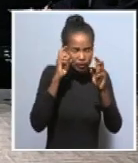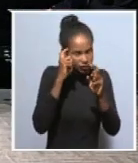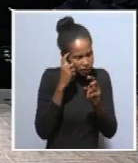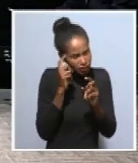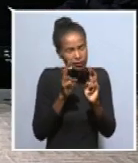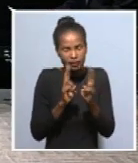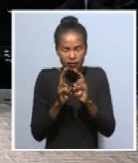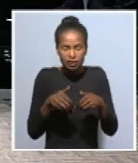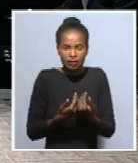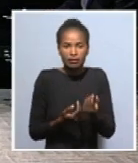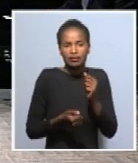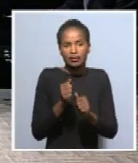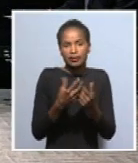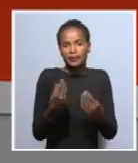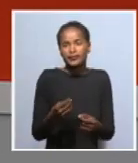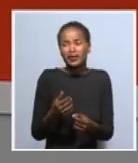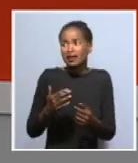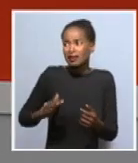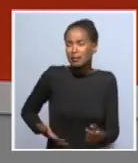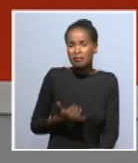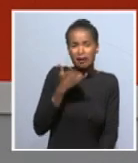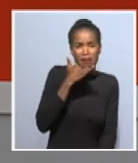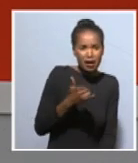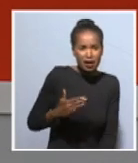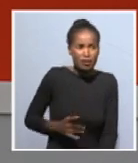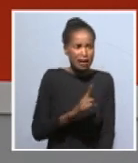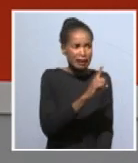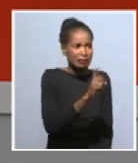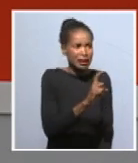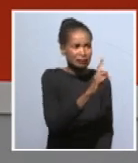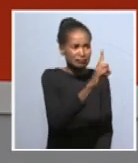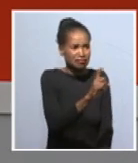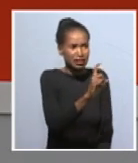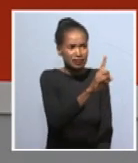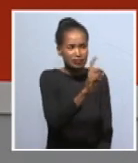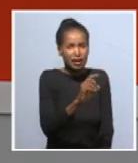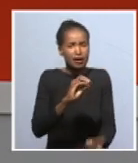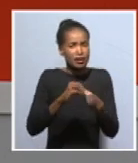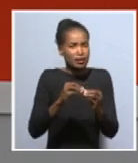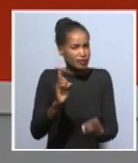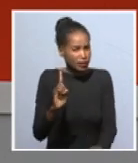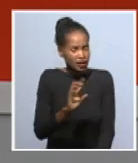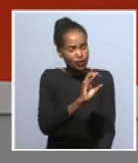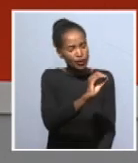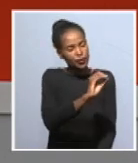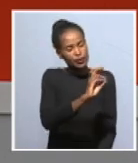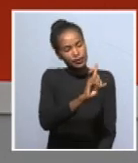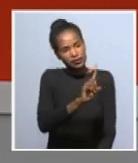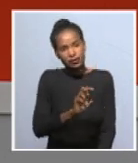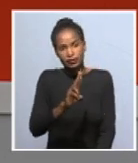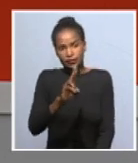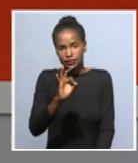you want to participate in tonight's conversation, if you have a question for one of the panelists, 061